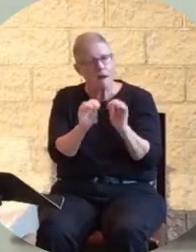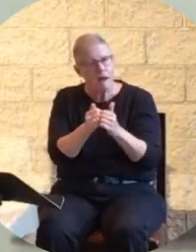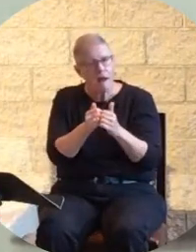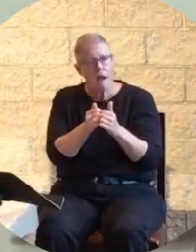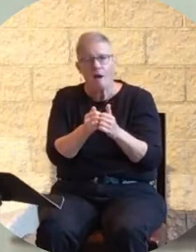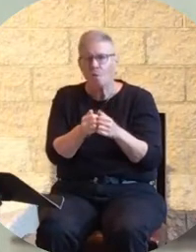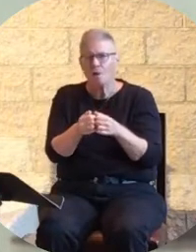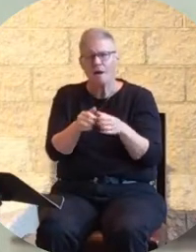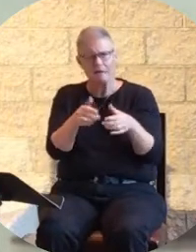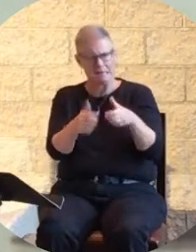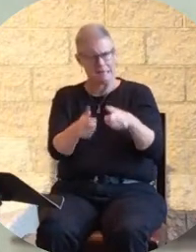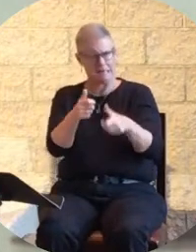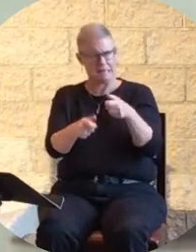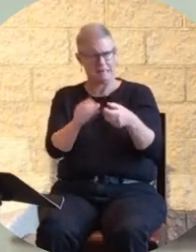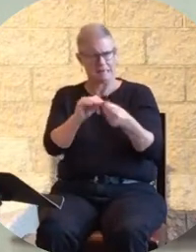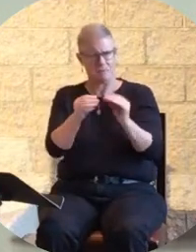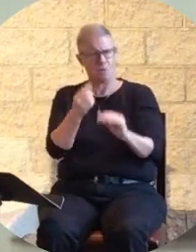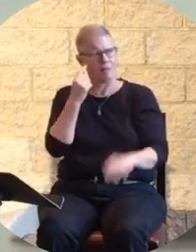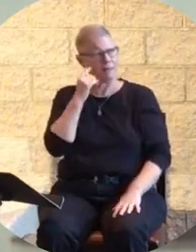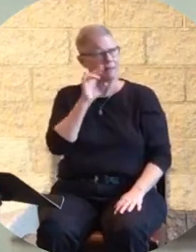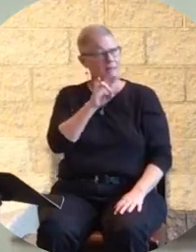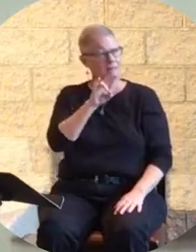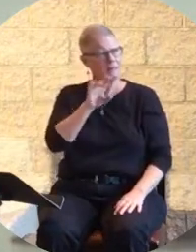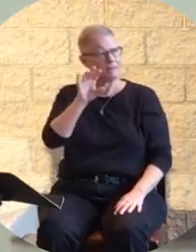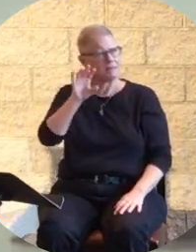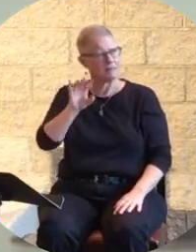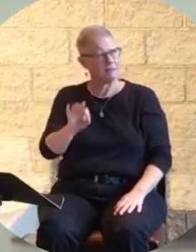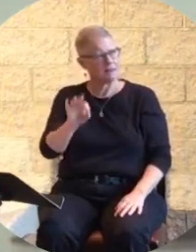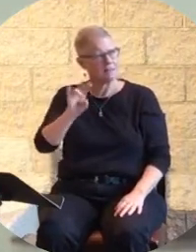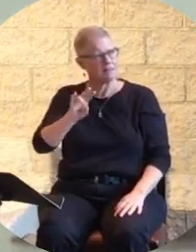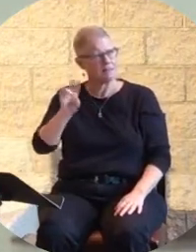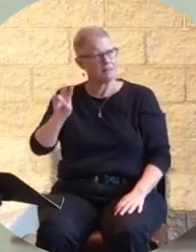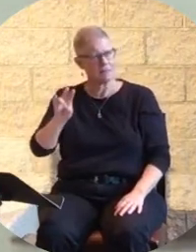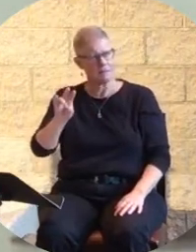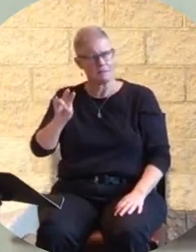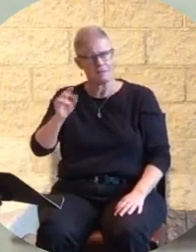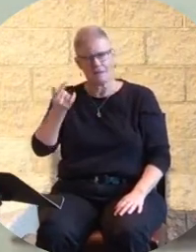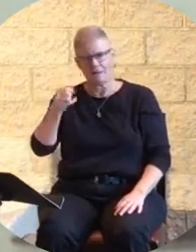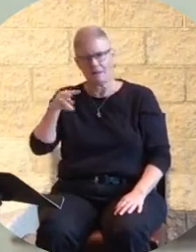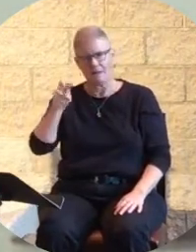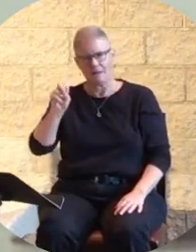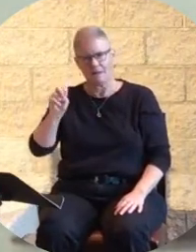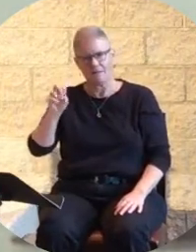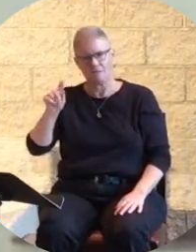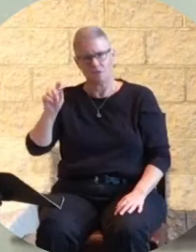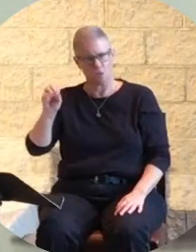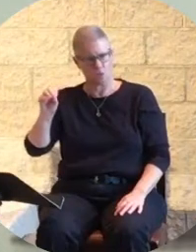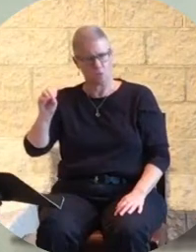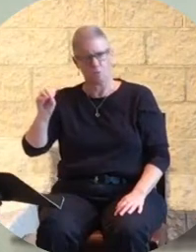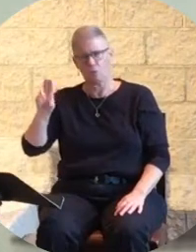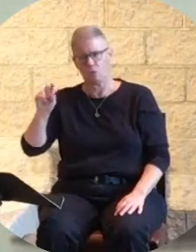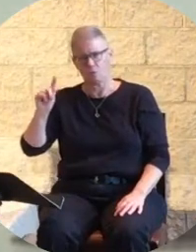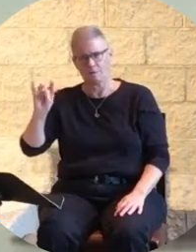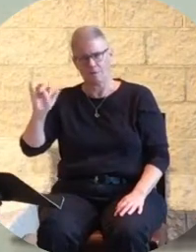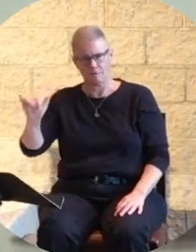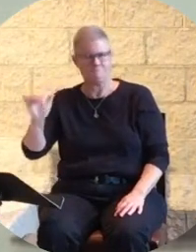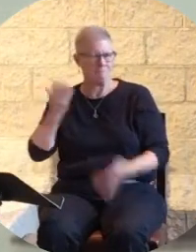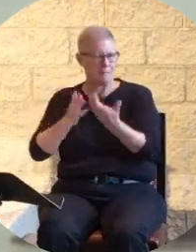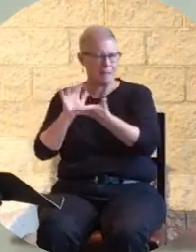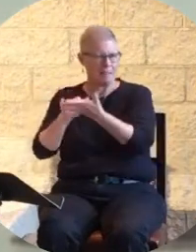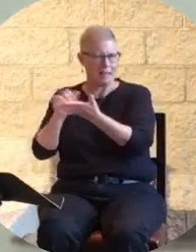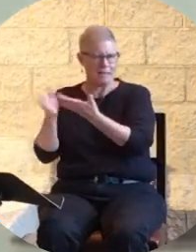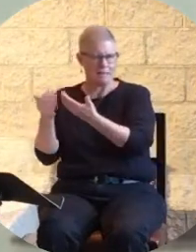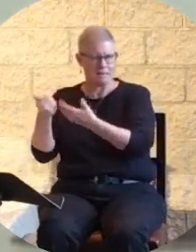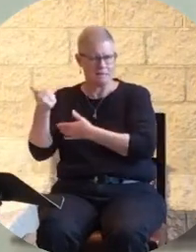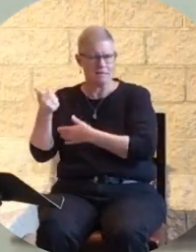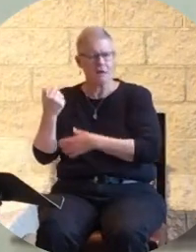it's 77977, give to Unity. That might be the easiest. You can also go on our website. We